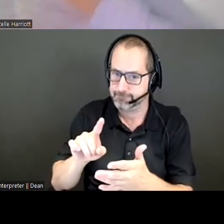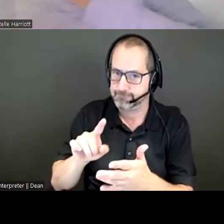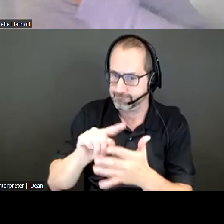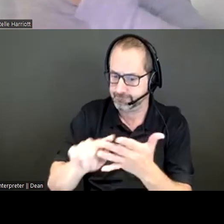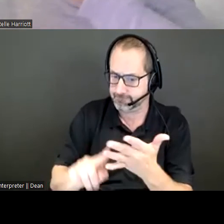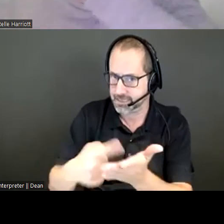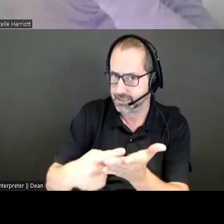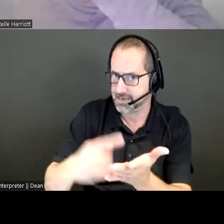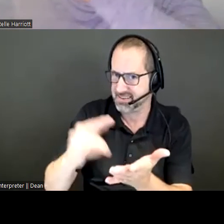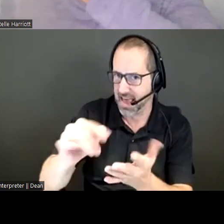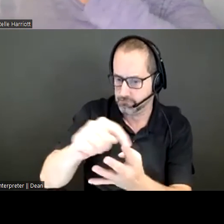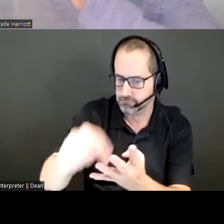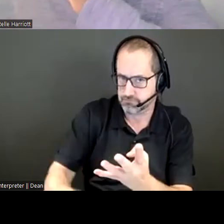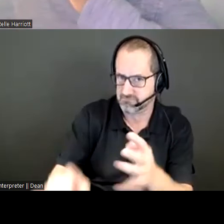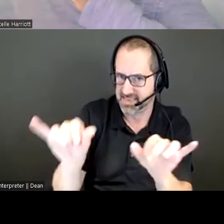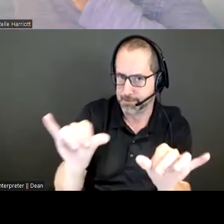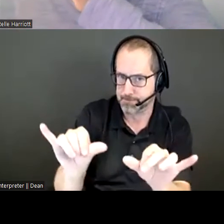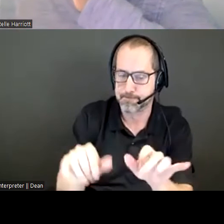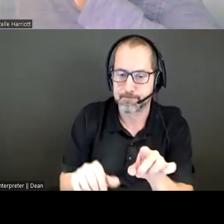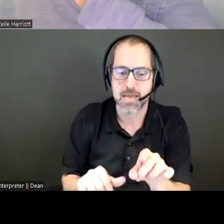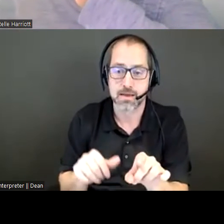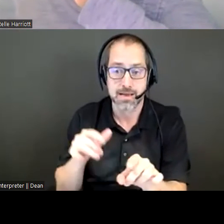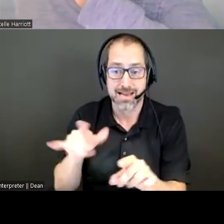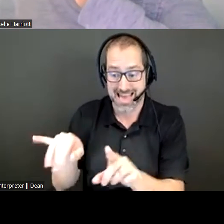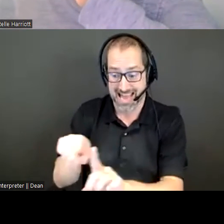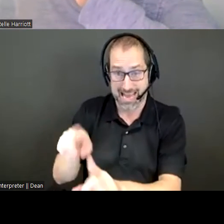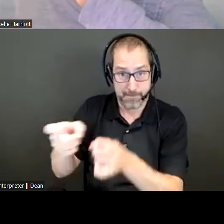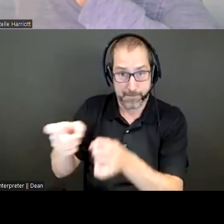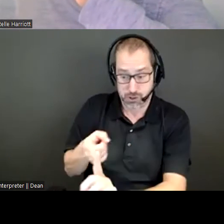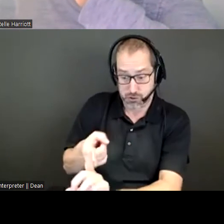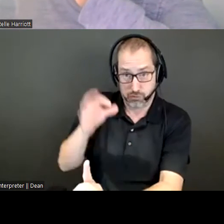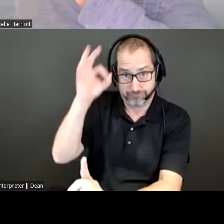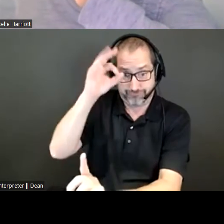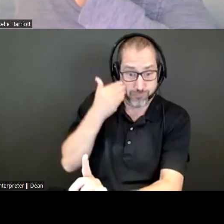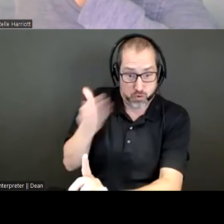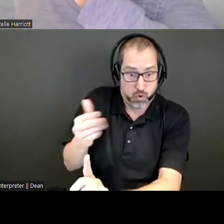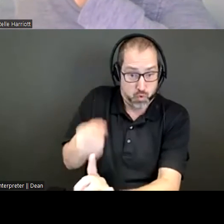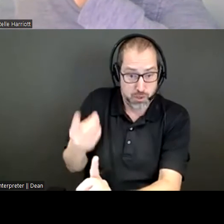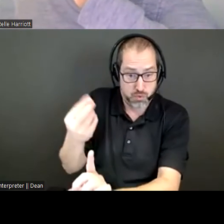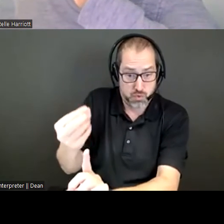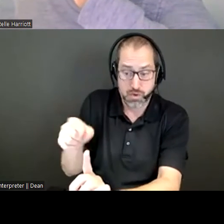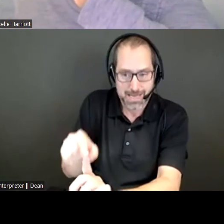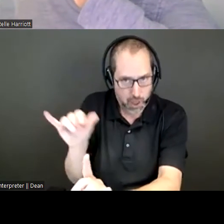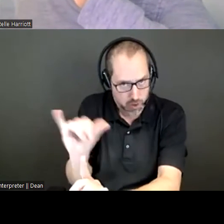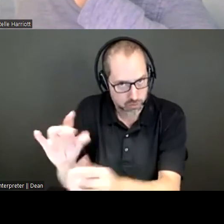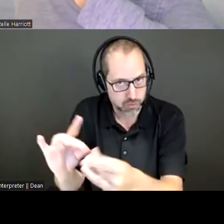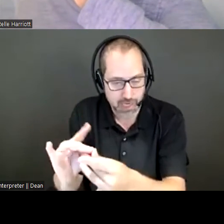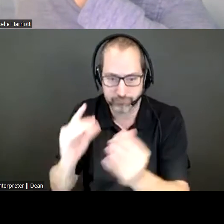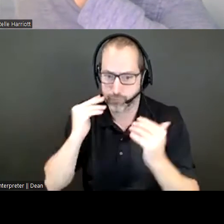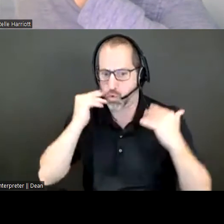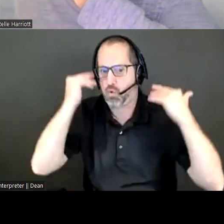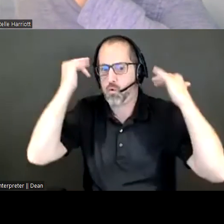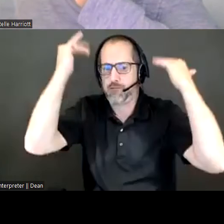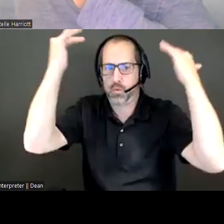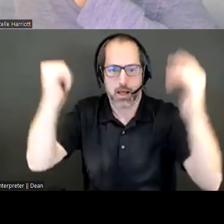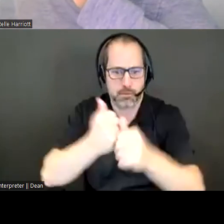Because the same manager who didn't know what to do also said, they're overwhelmed with providing